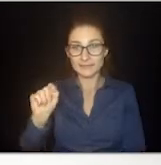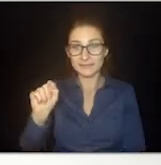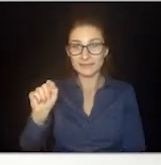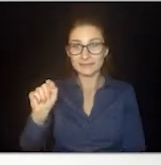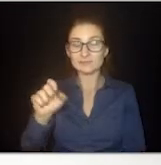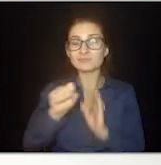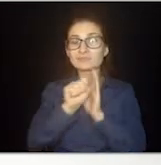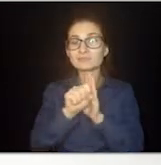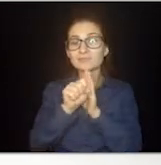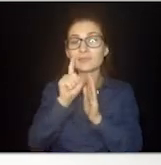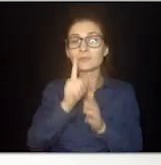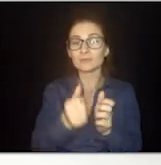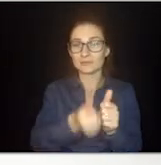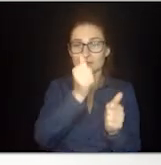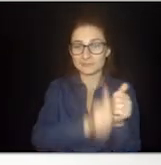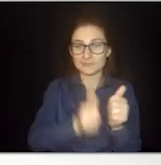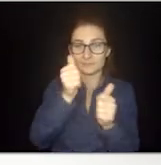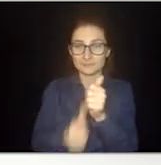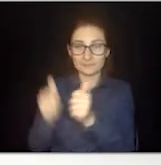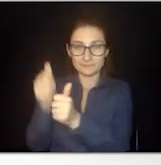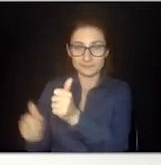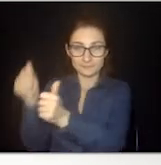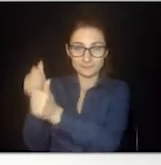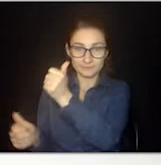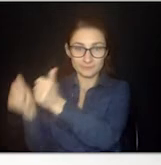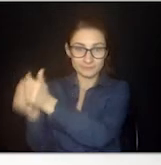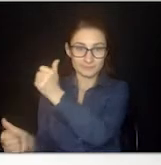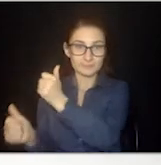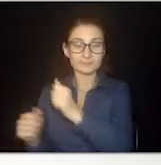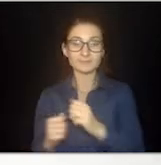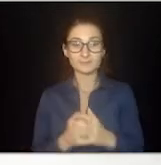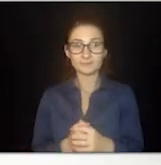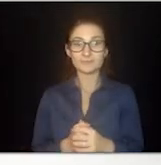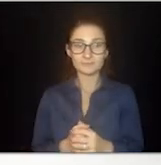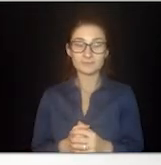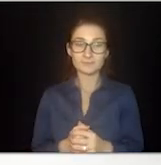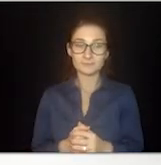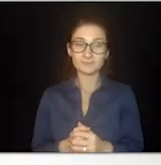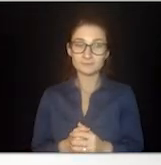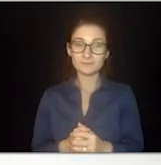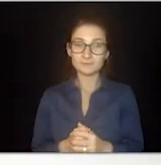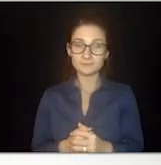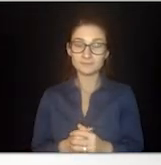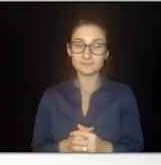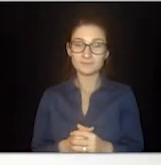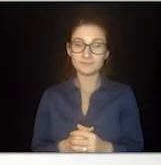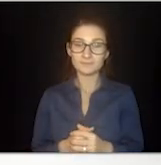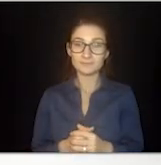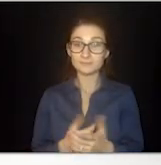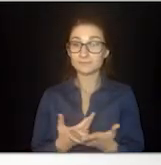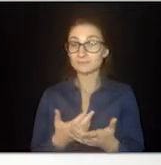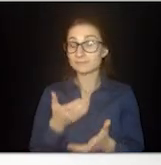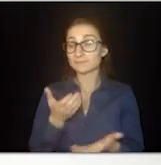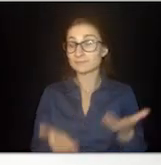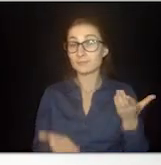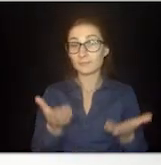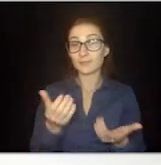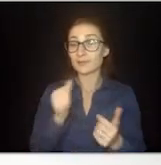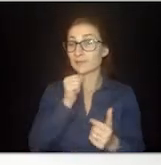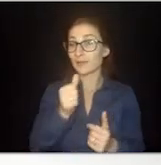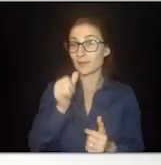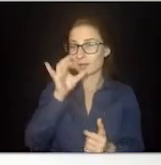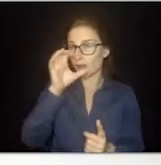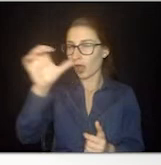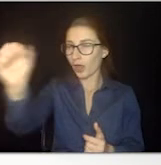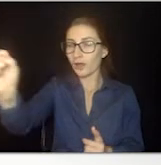So there are symbols for each one of those things in this child's box. So maybe